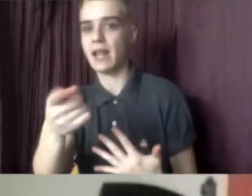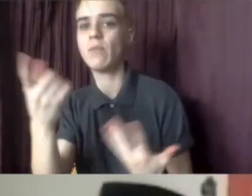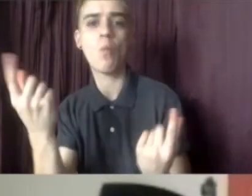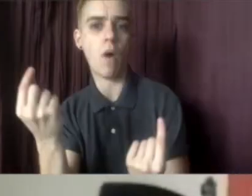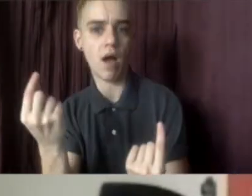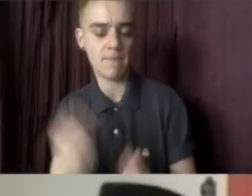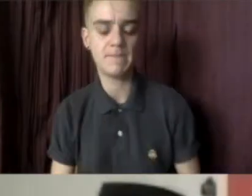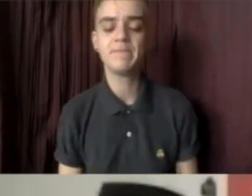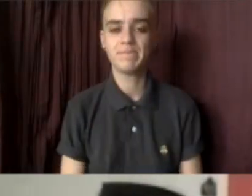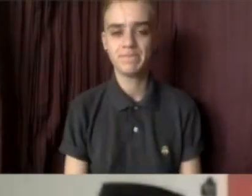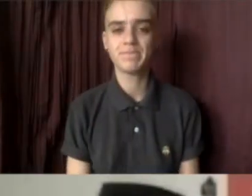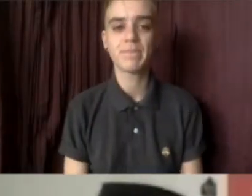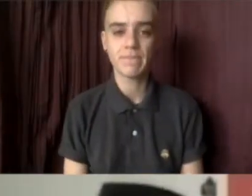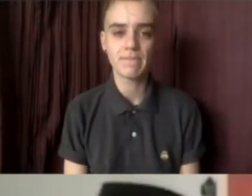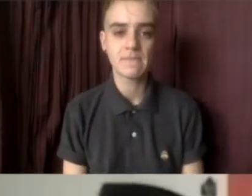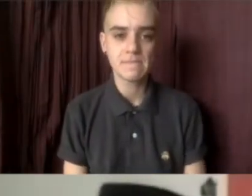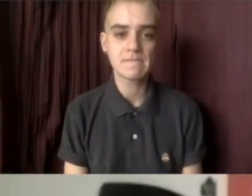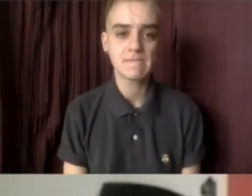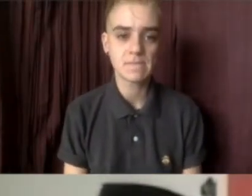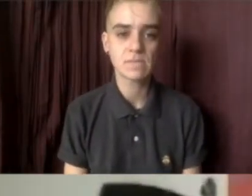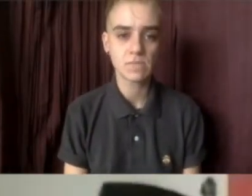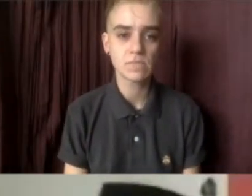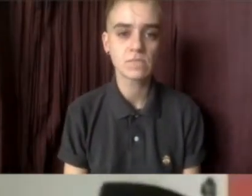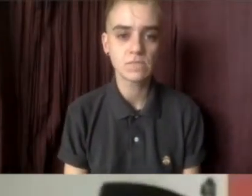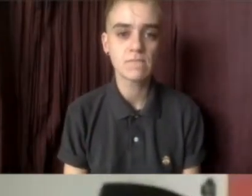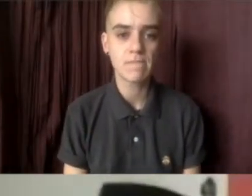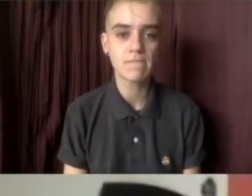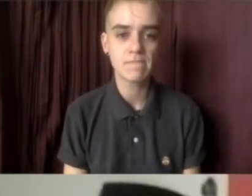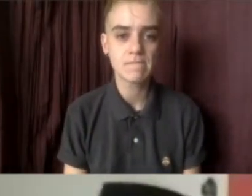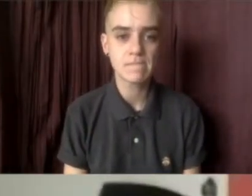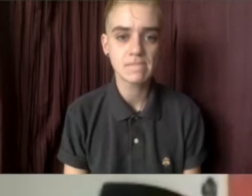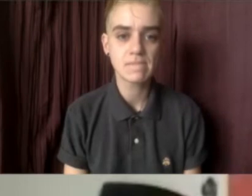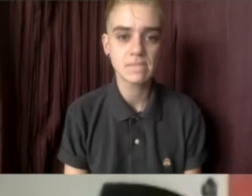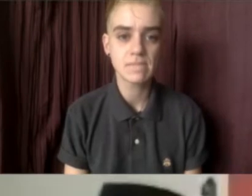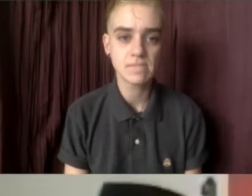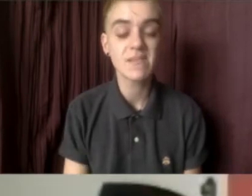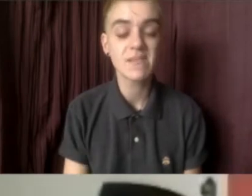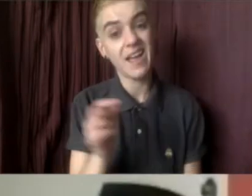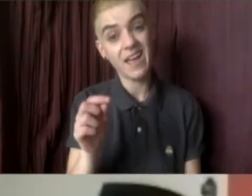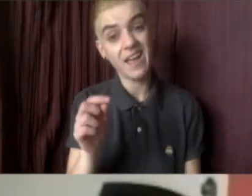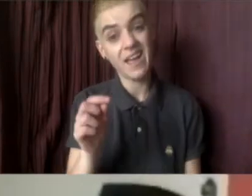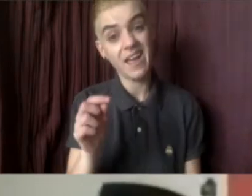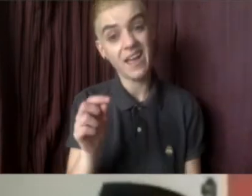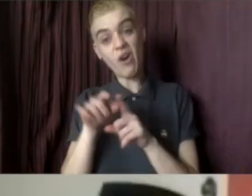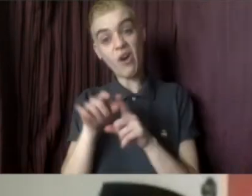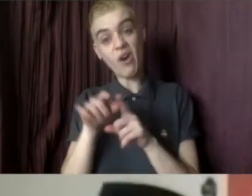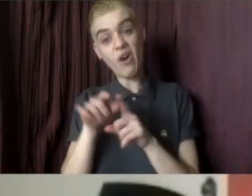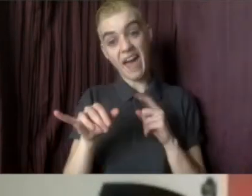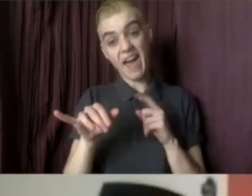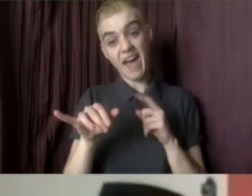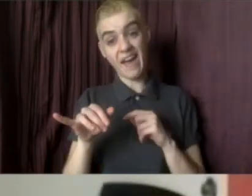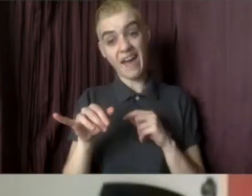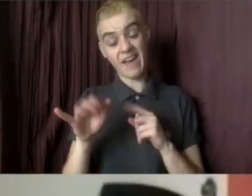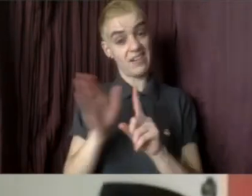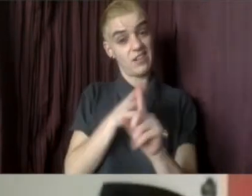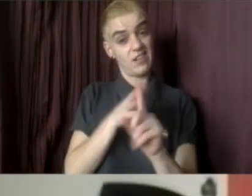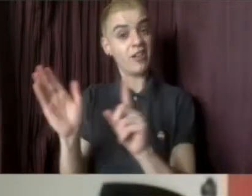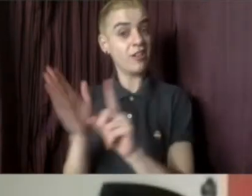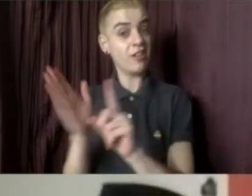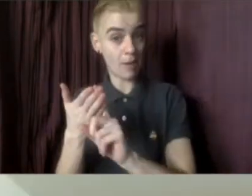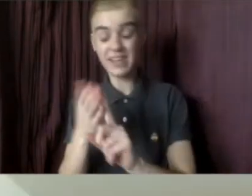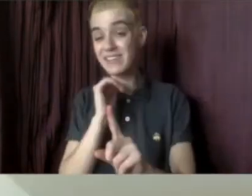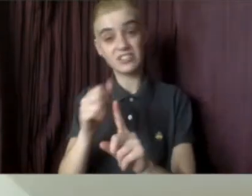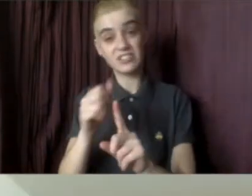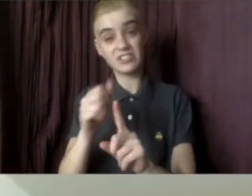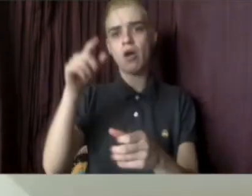your either monthly, quarterly conversation with the community. That's another part. That is how they can get you, because they'll say, oh,